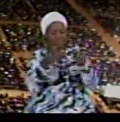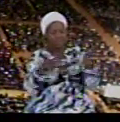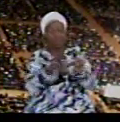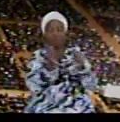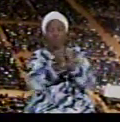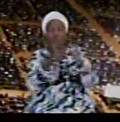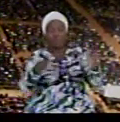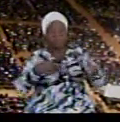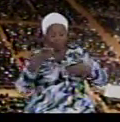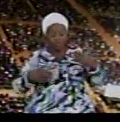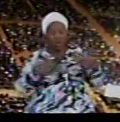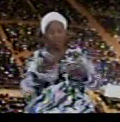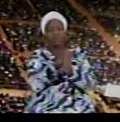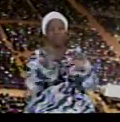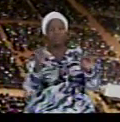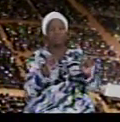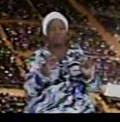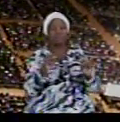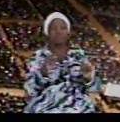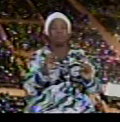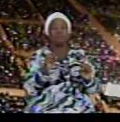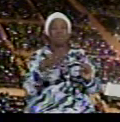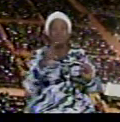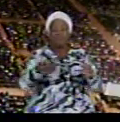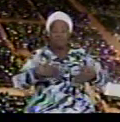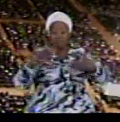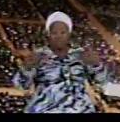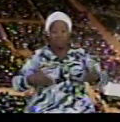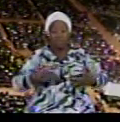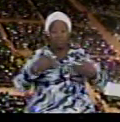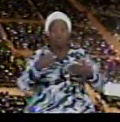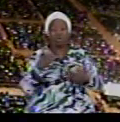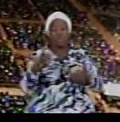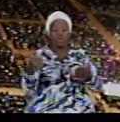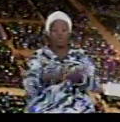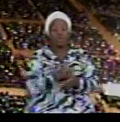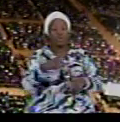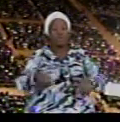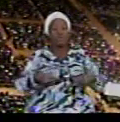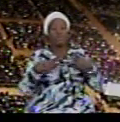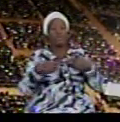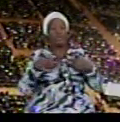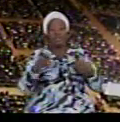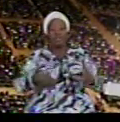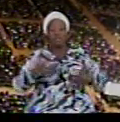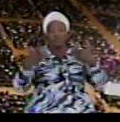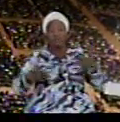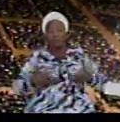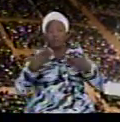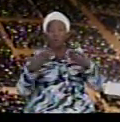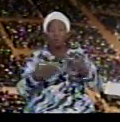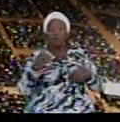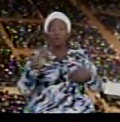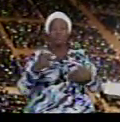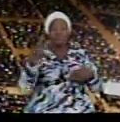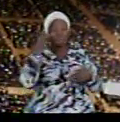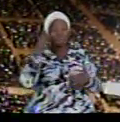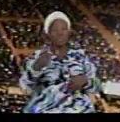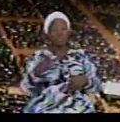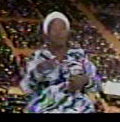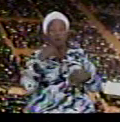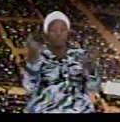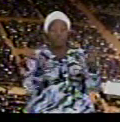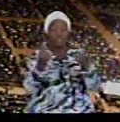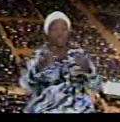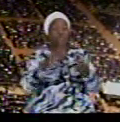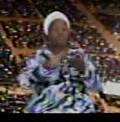joy of salvation, the joy of a new life, the joy of sins